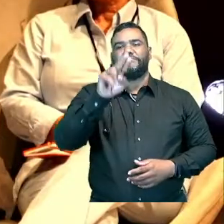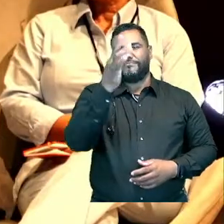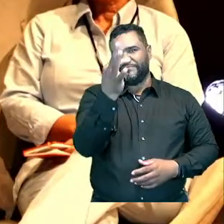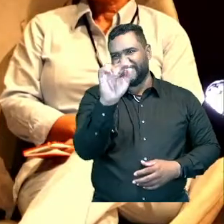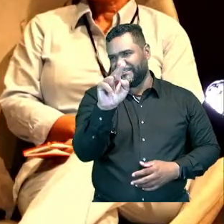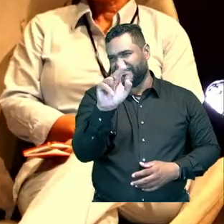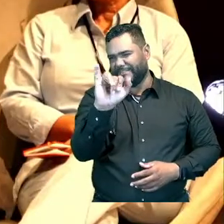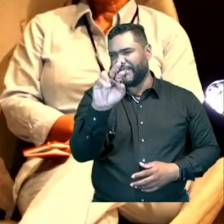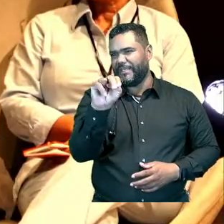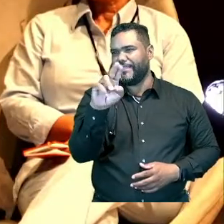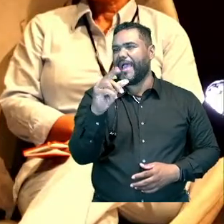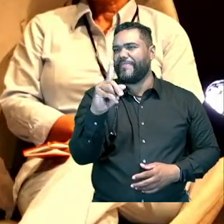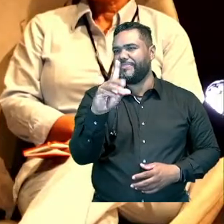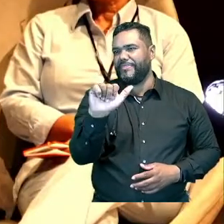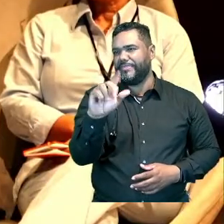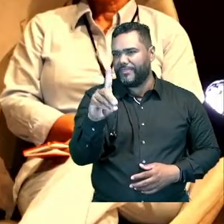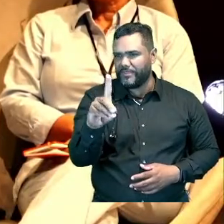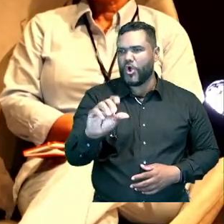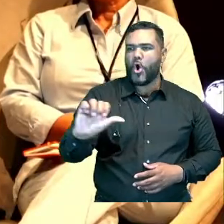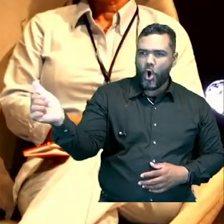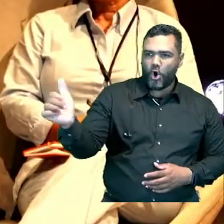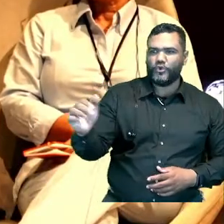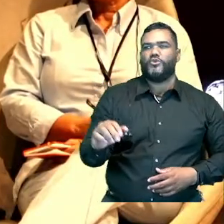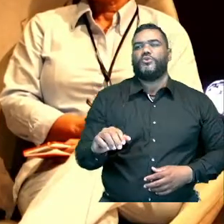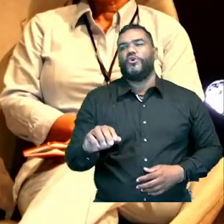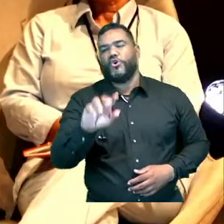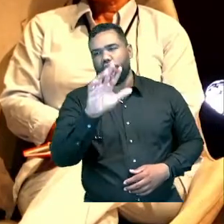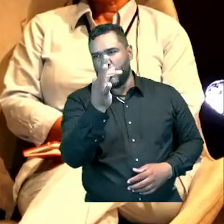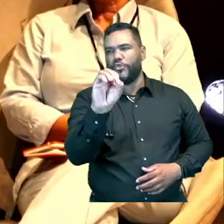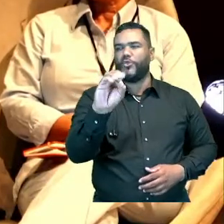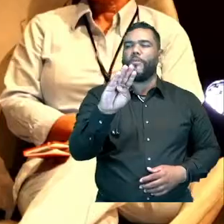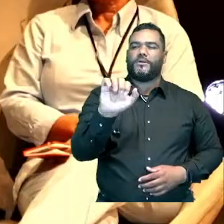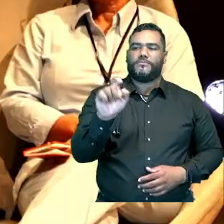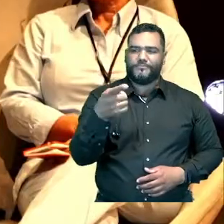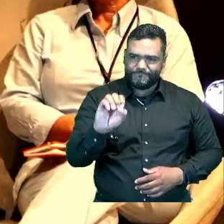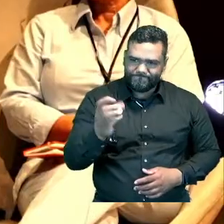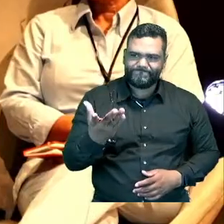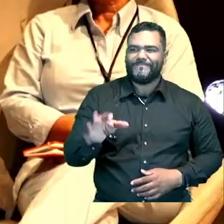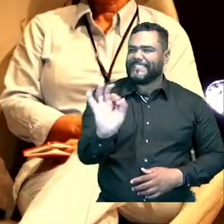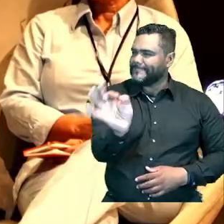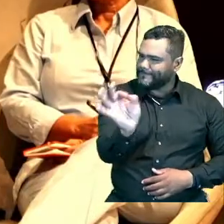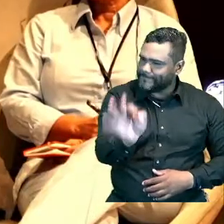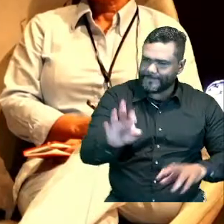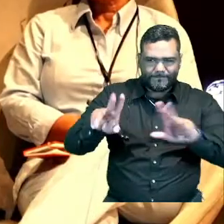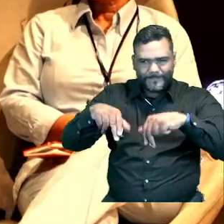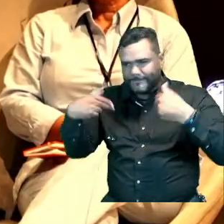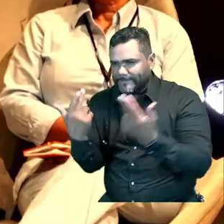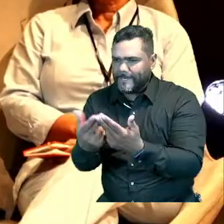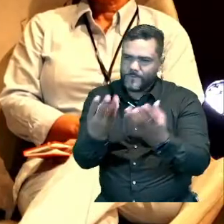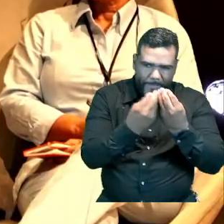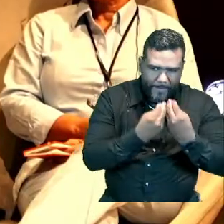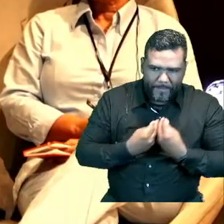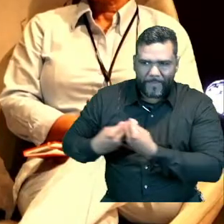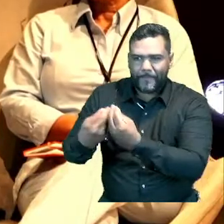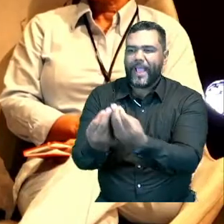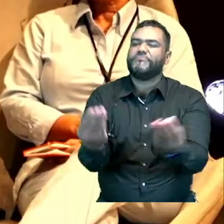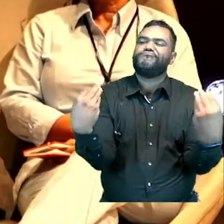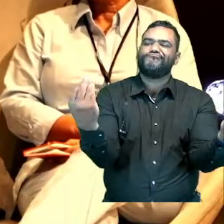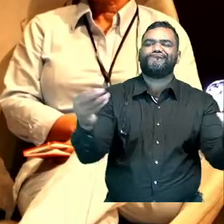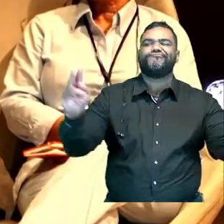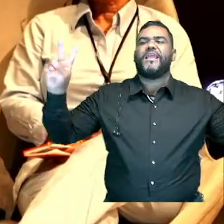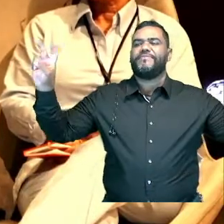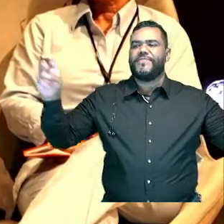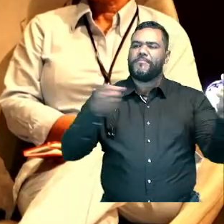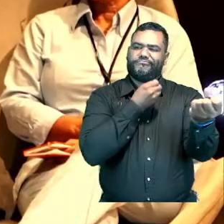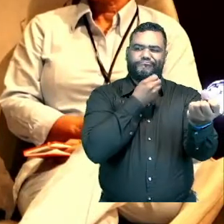NGOs come together to advocate, for example, in terms of policies and laws that